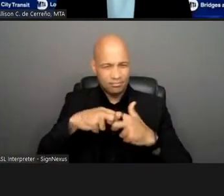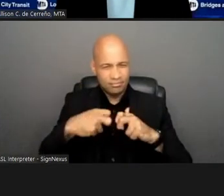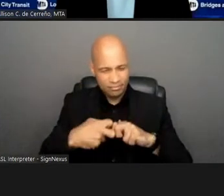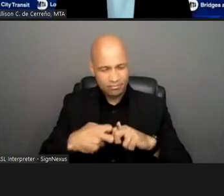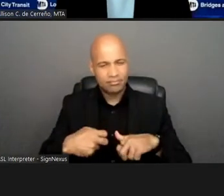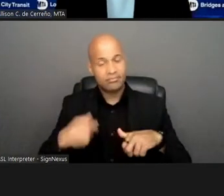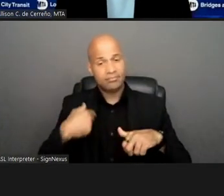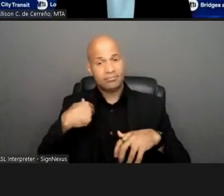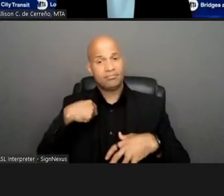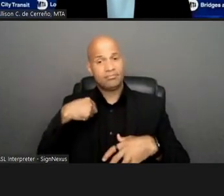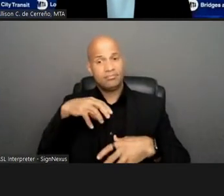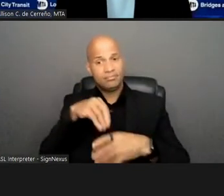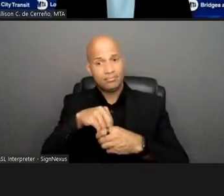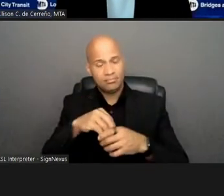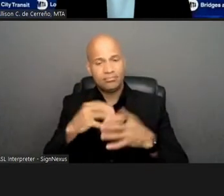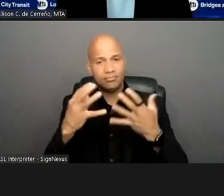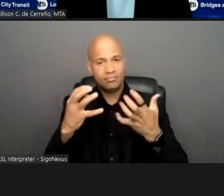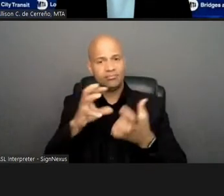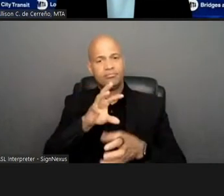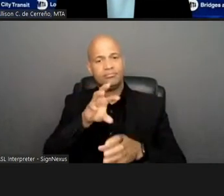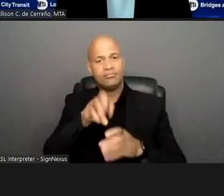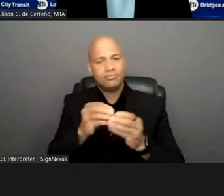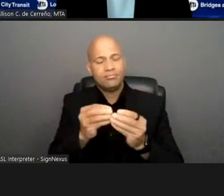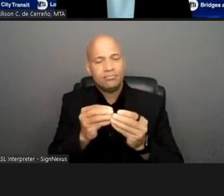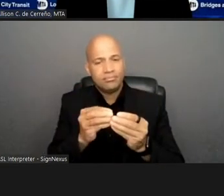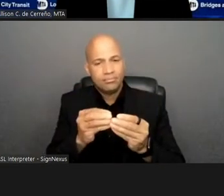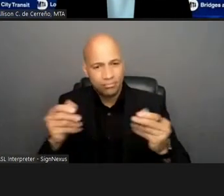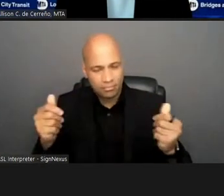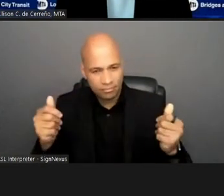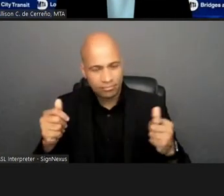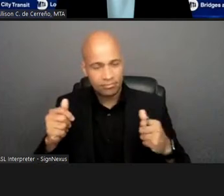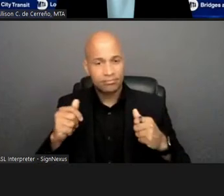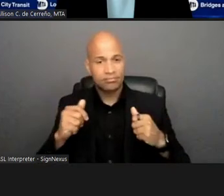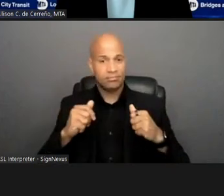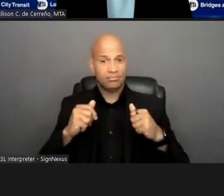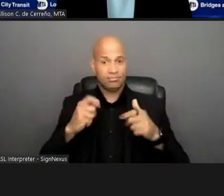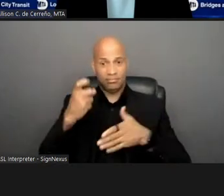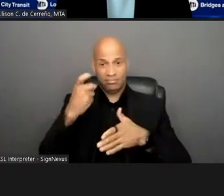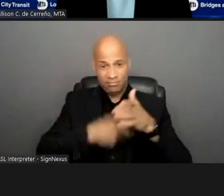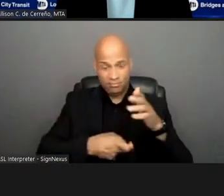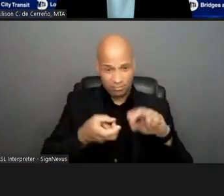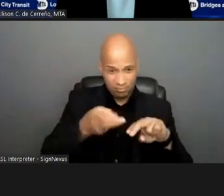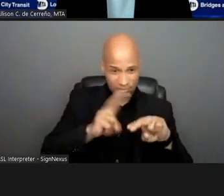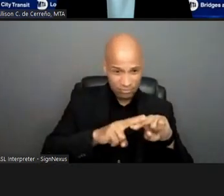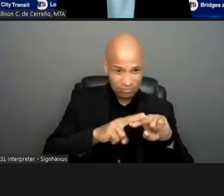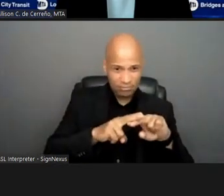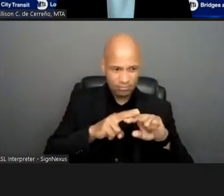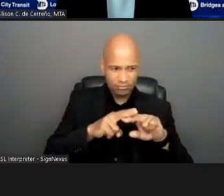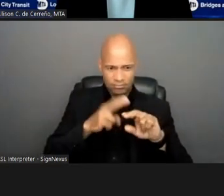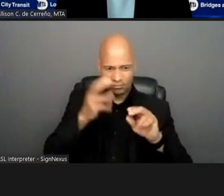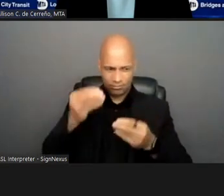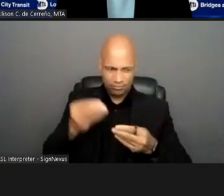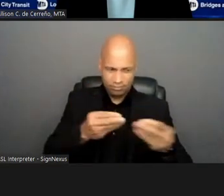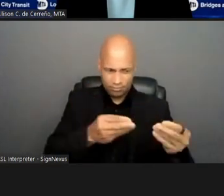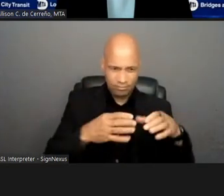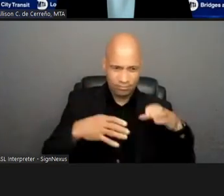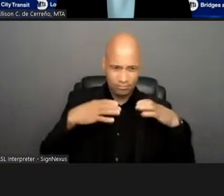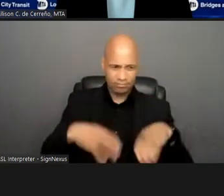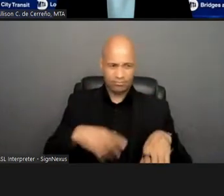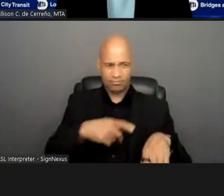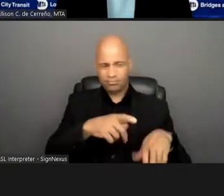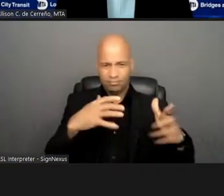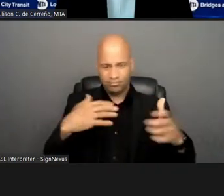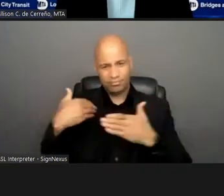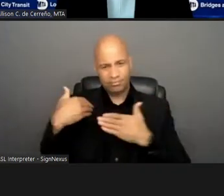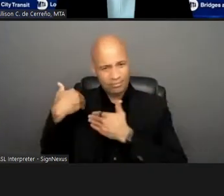to be a big part of the solution rather than imposing these fees that will be passed through to the customers that are already burdened